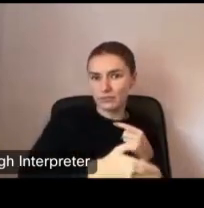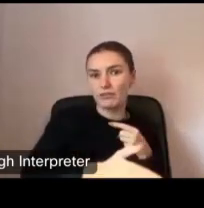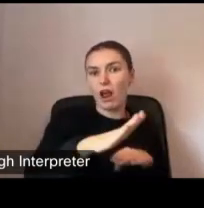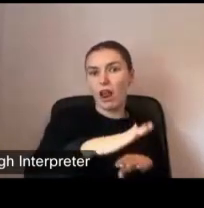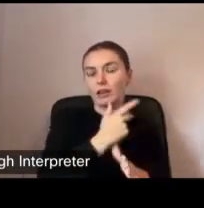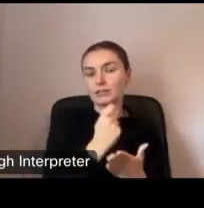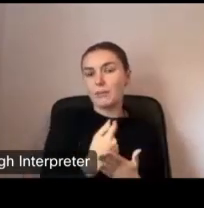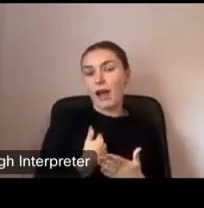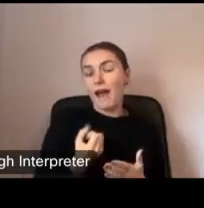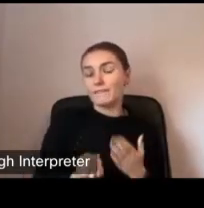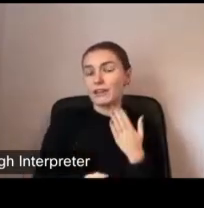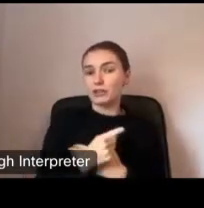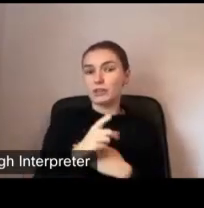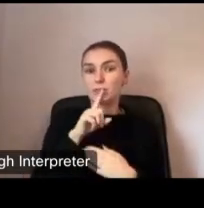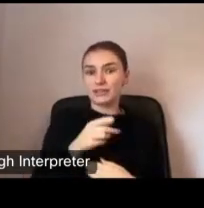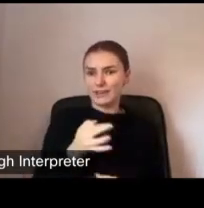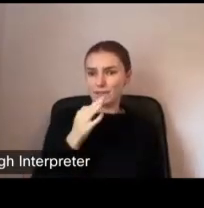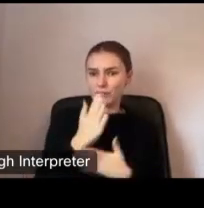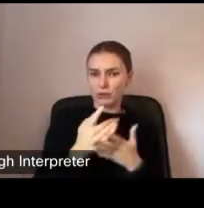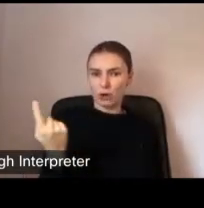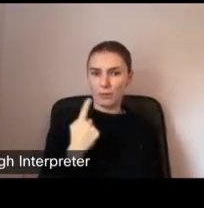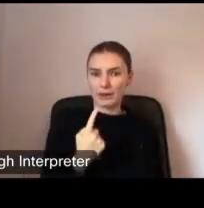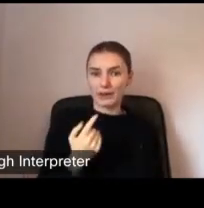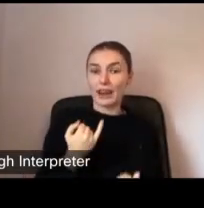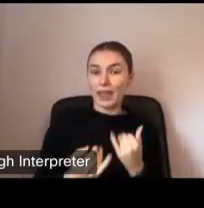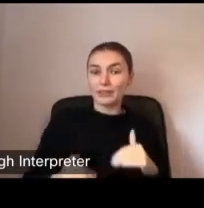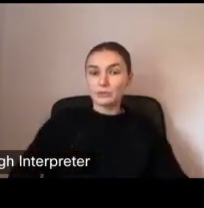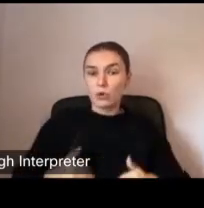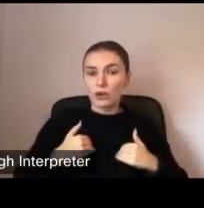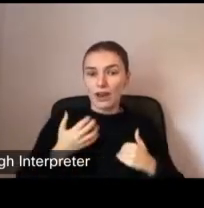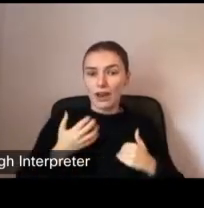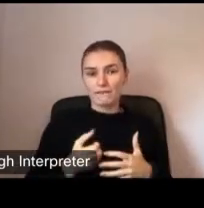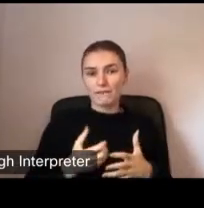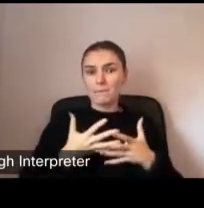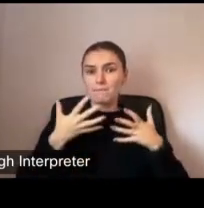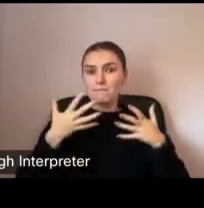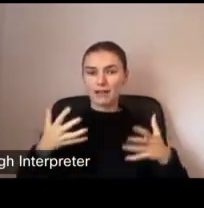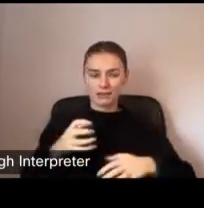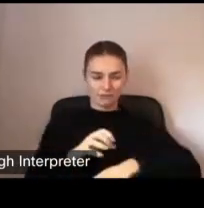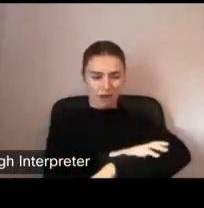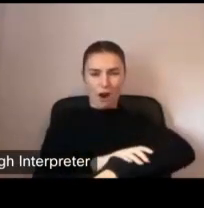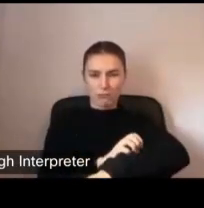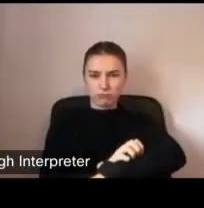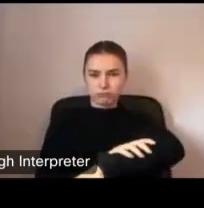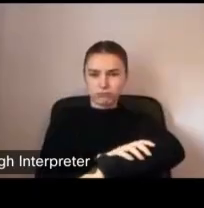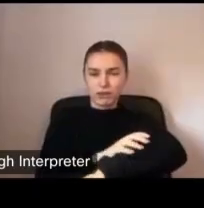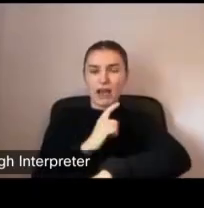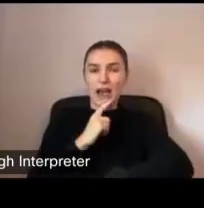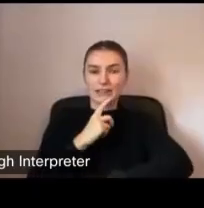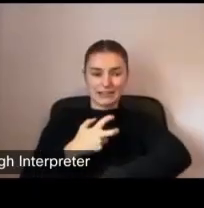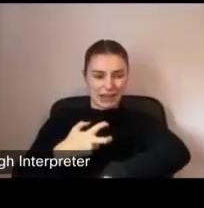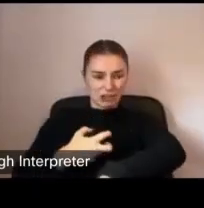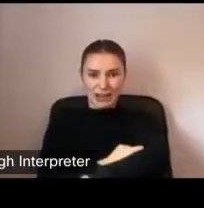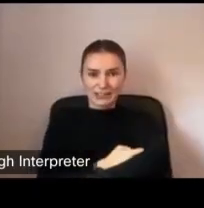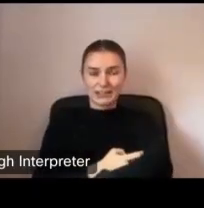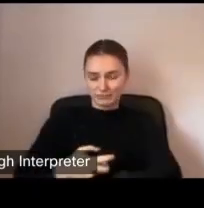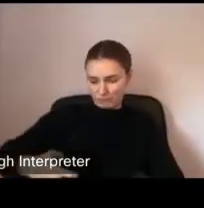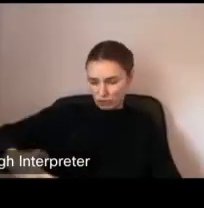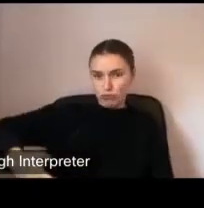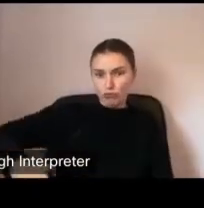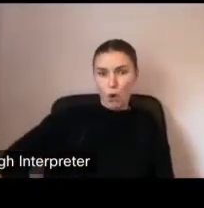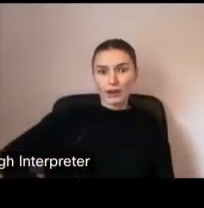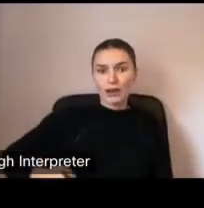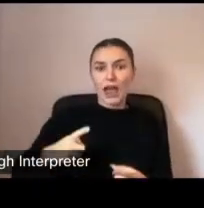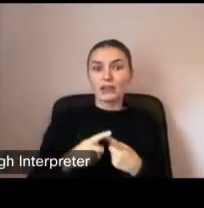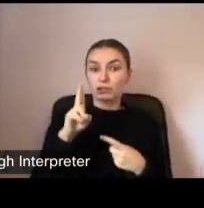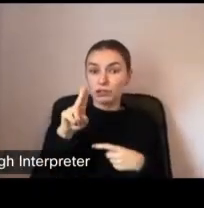long. But when you have someone coming in, like this morning, who has a massive abscess on their arm, who is injecting into their groin, who could die of an overdose